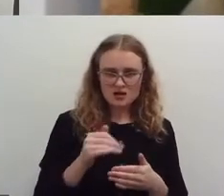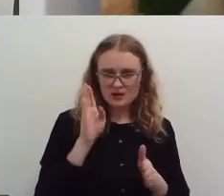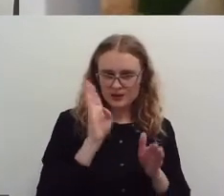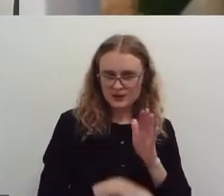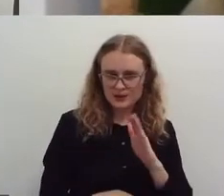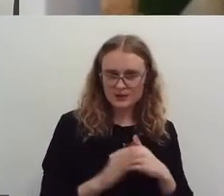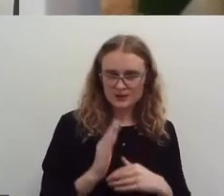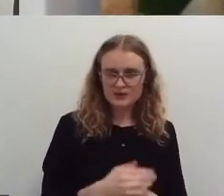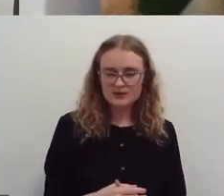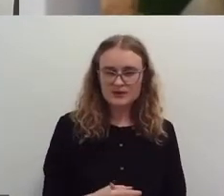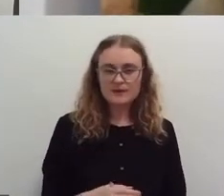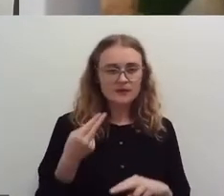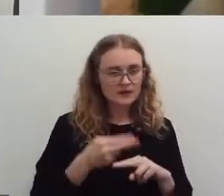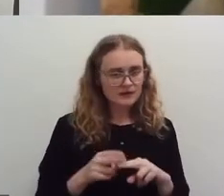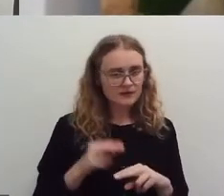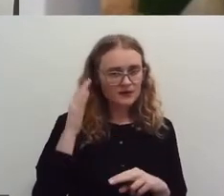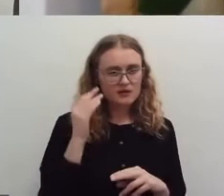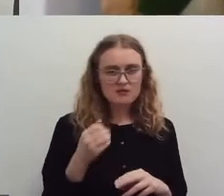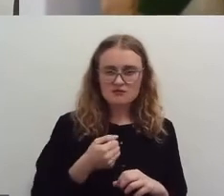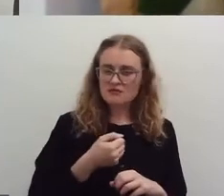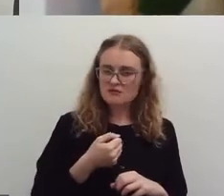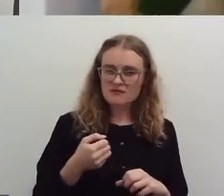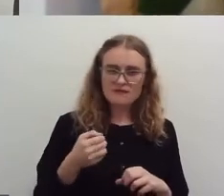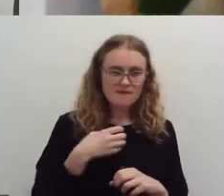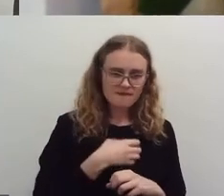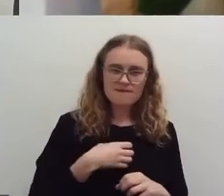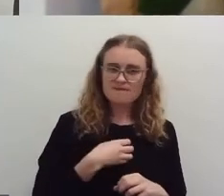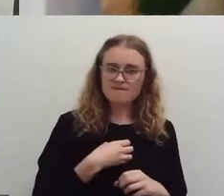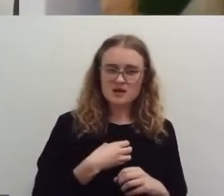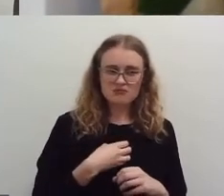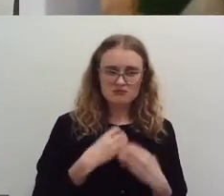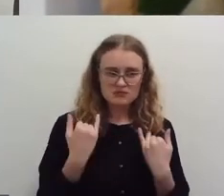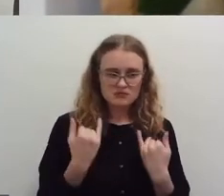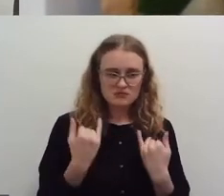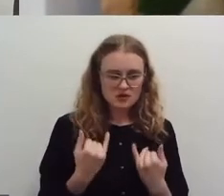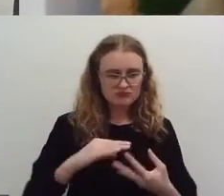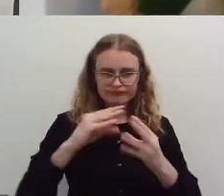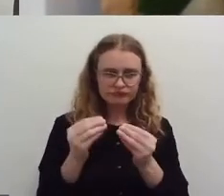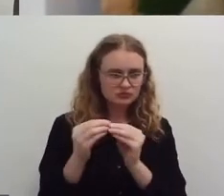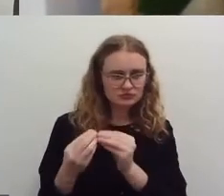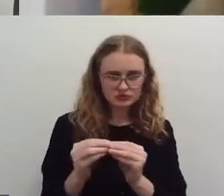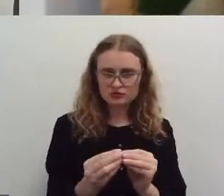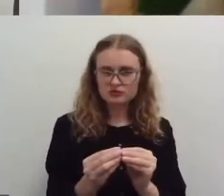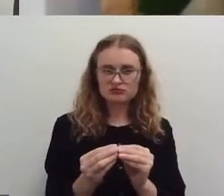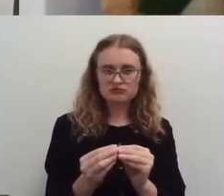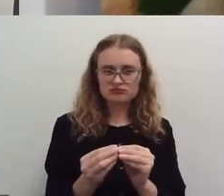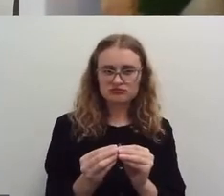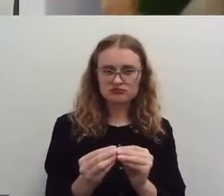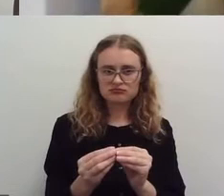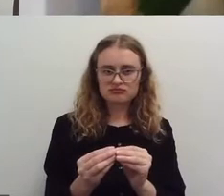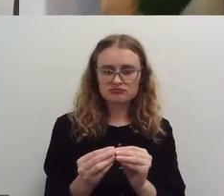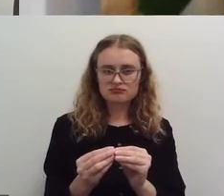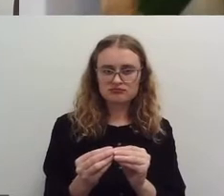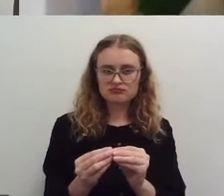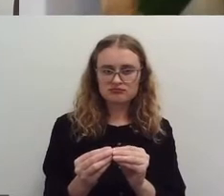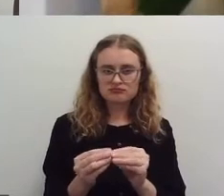for us to start actually doing something, because we're so many people screaming for change, both the global south, the youth, so many